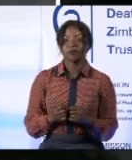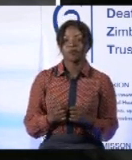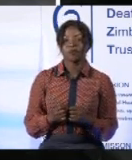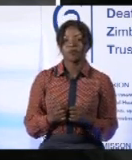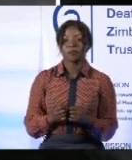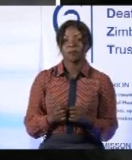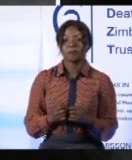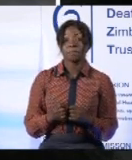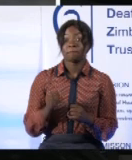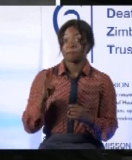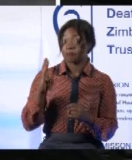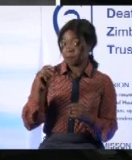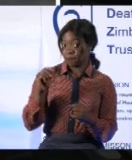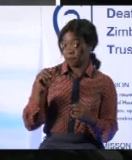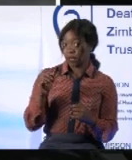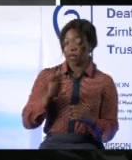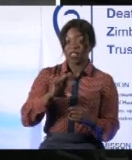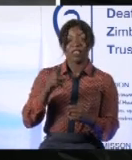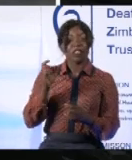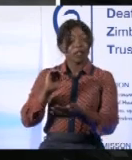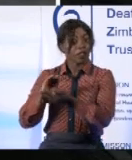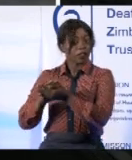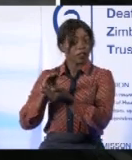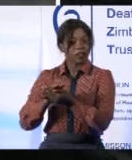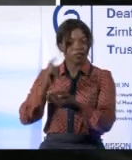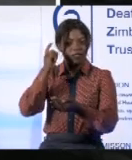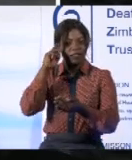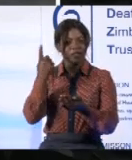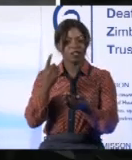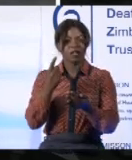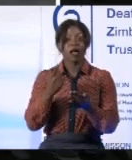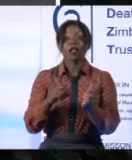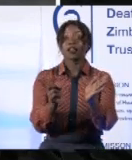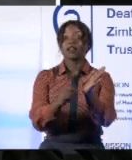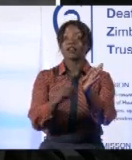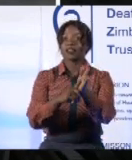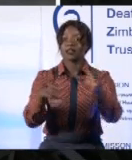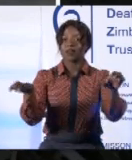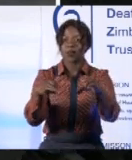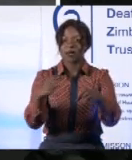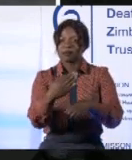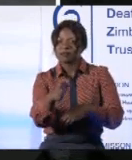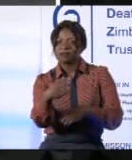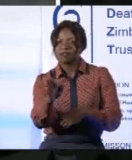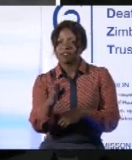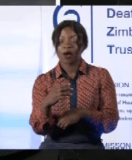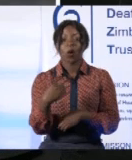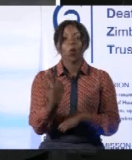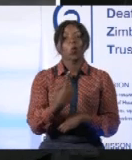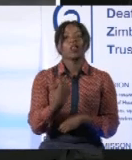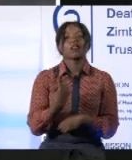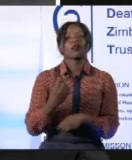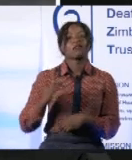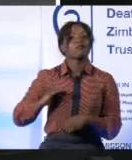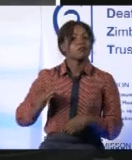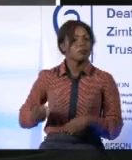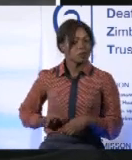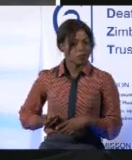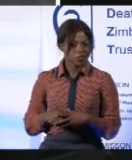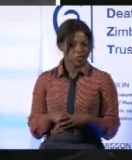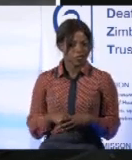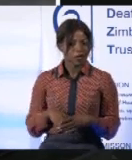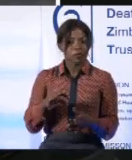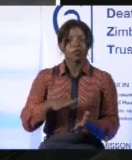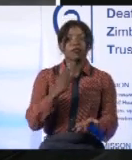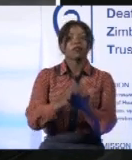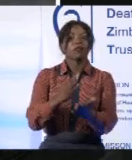the situation that we saw regarding female sex workers was that they were terrorized by the police.